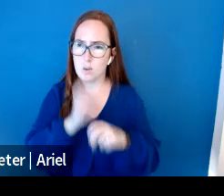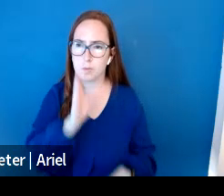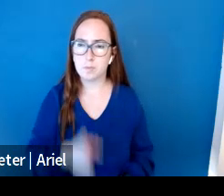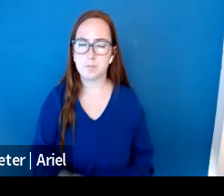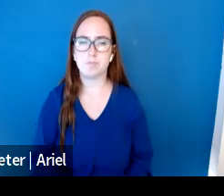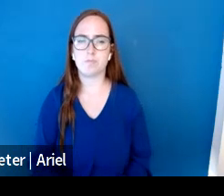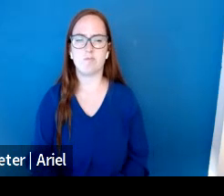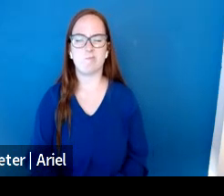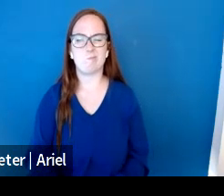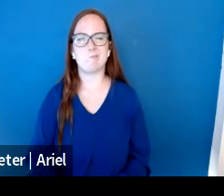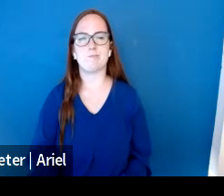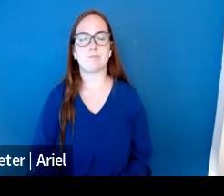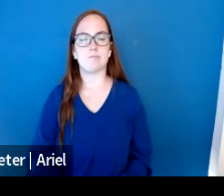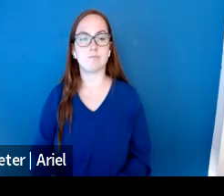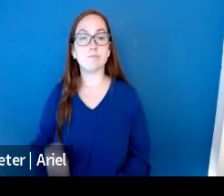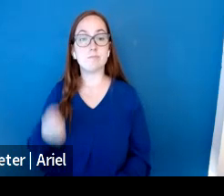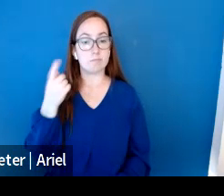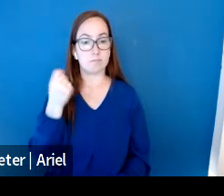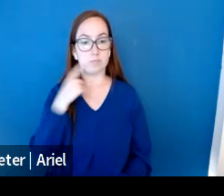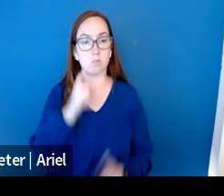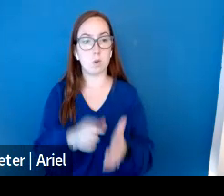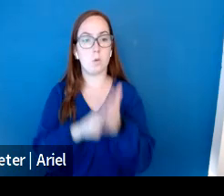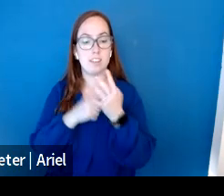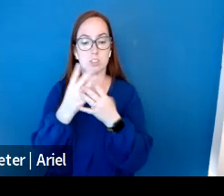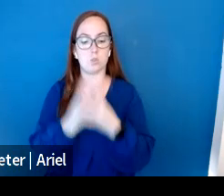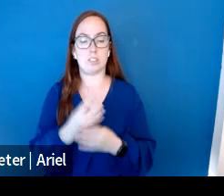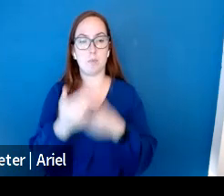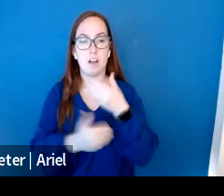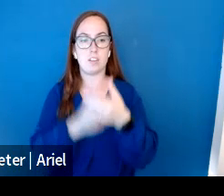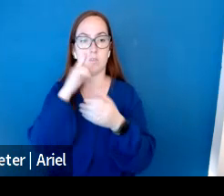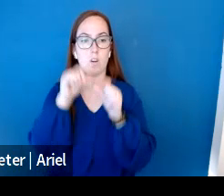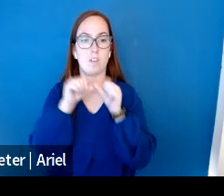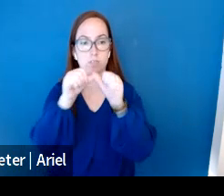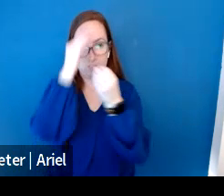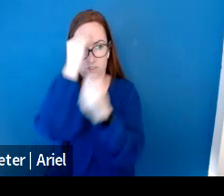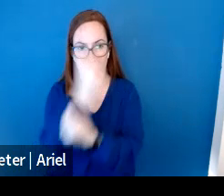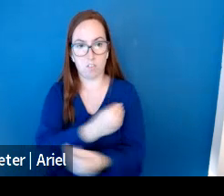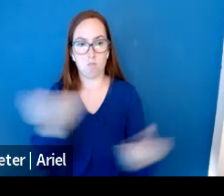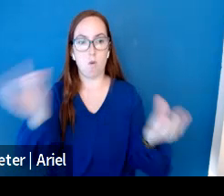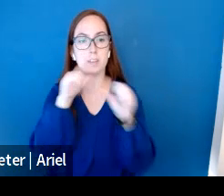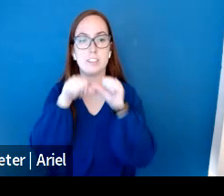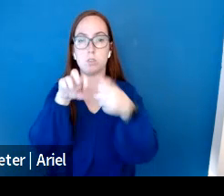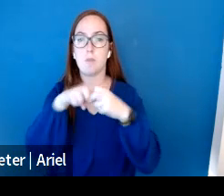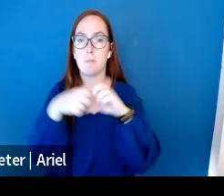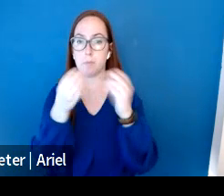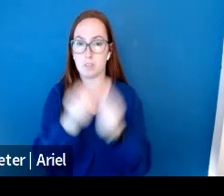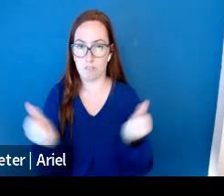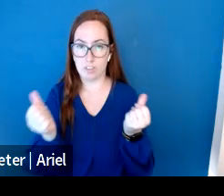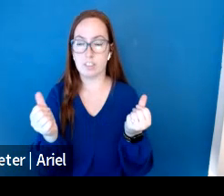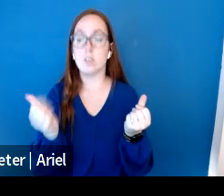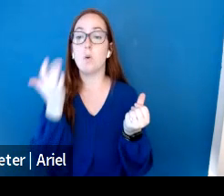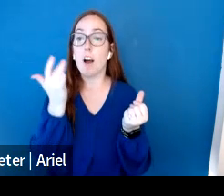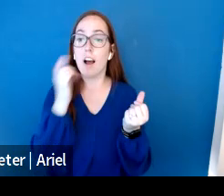Now, we also need a screening process that informs continuous problem solving for improved outcomes across a continuum